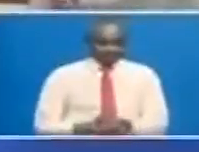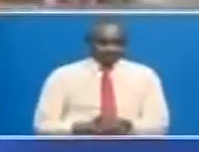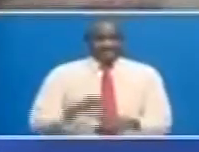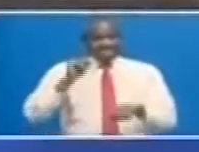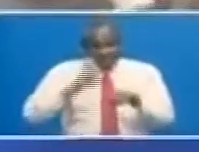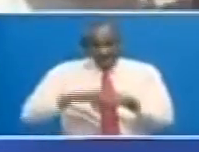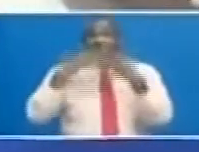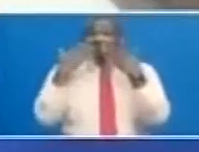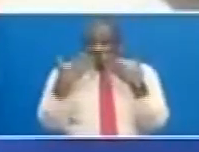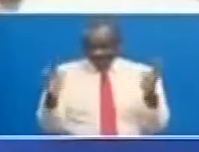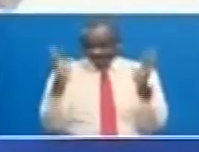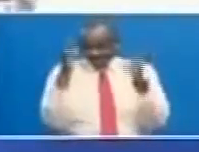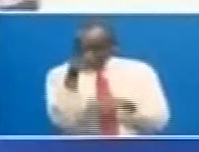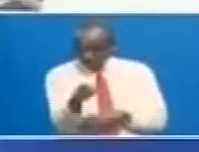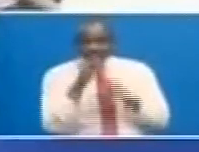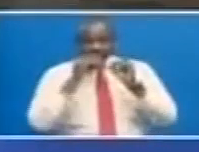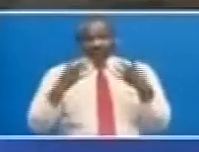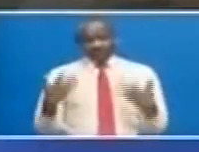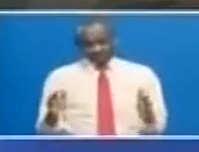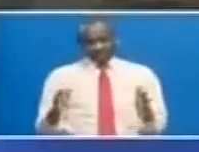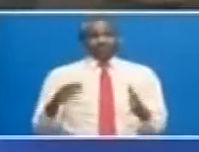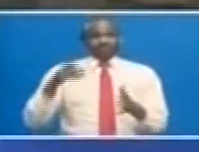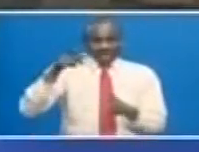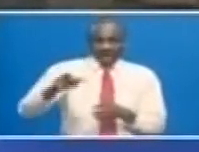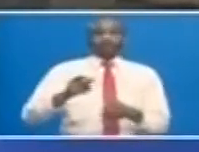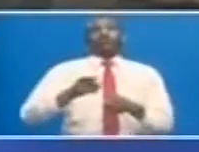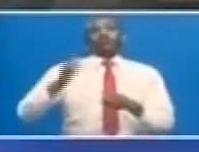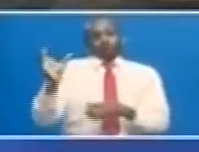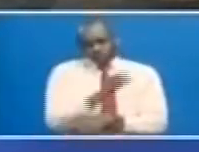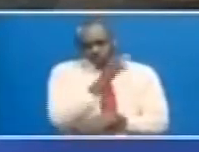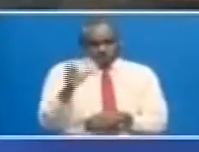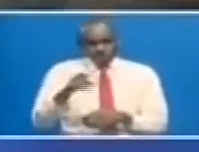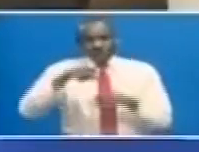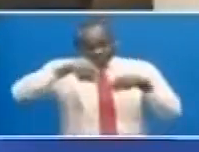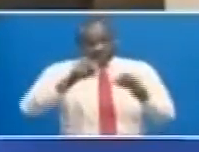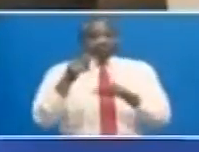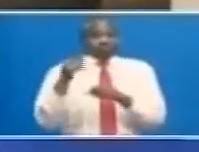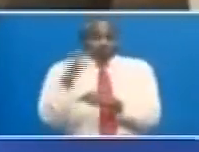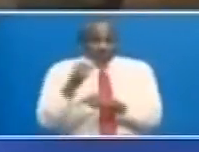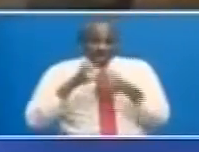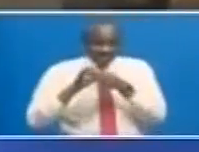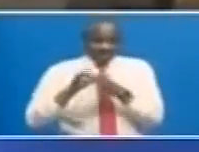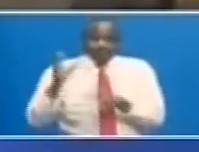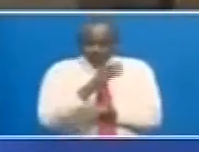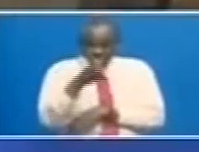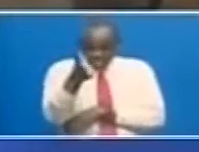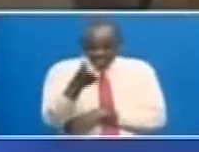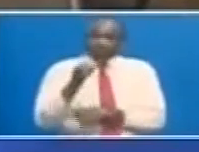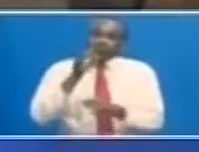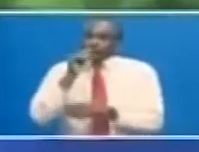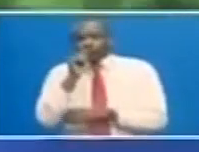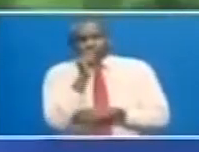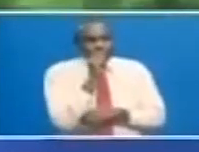is complete, the harvest is blessed, traditional brew is served. This has been significant generation after